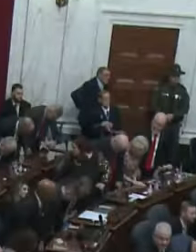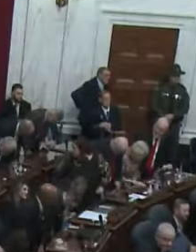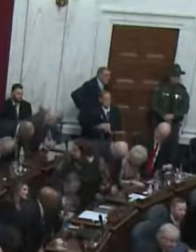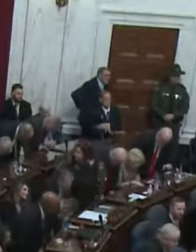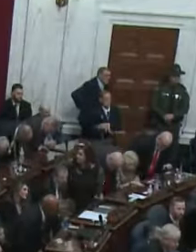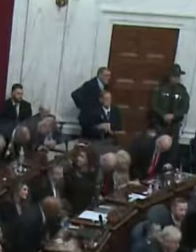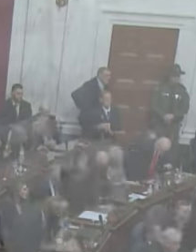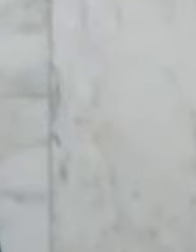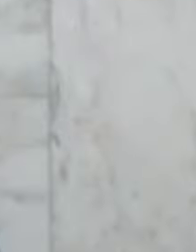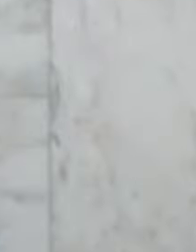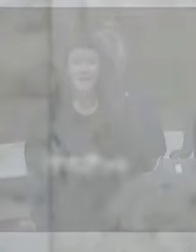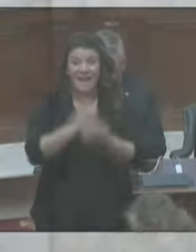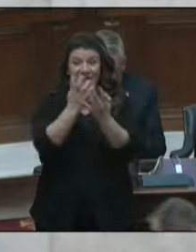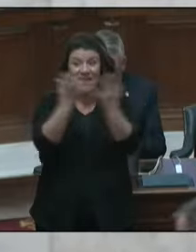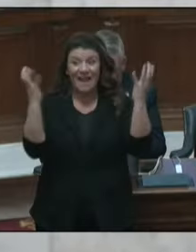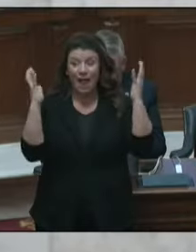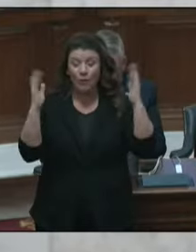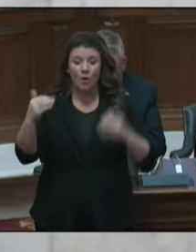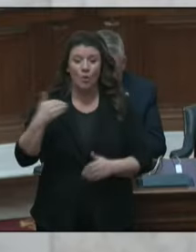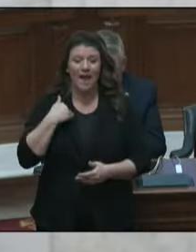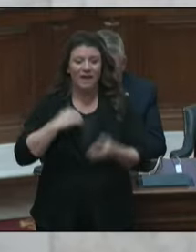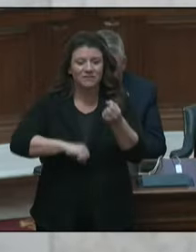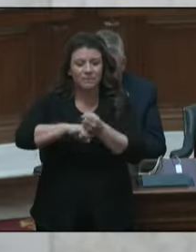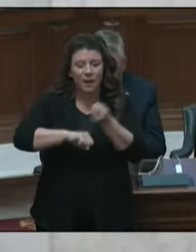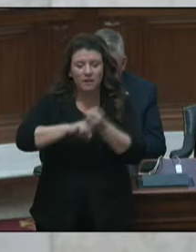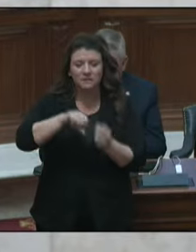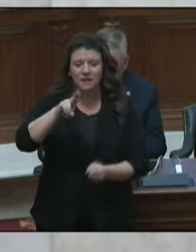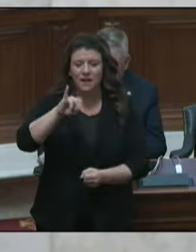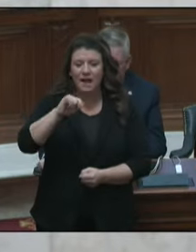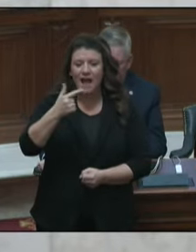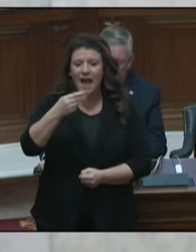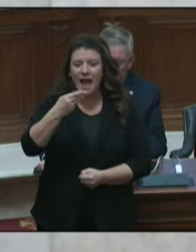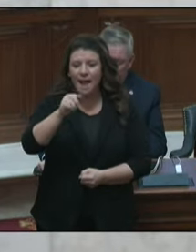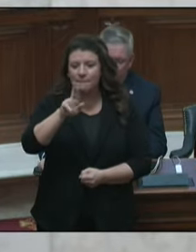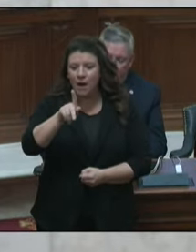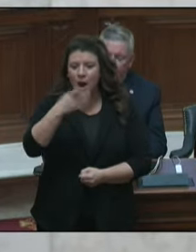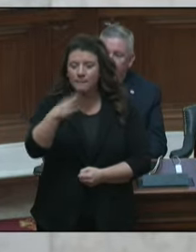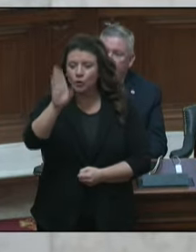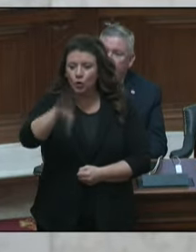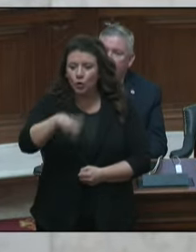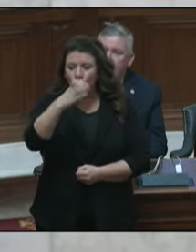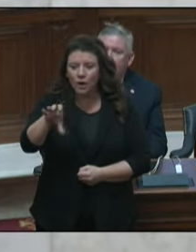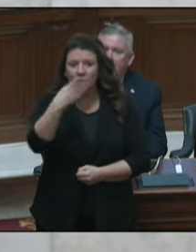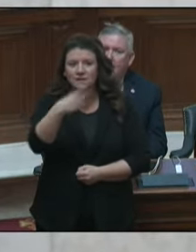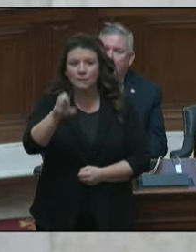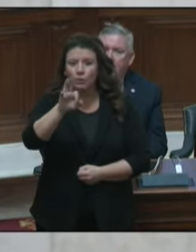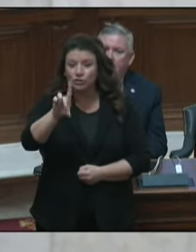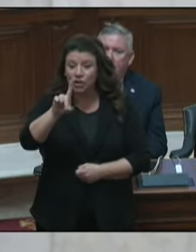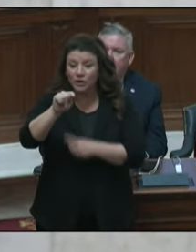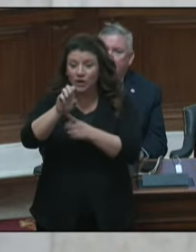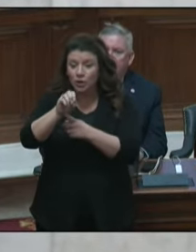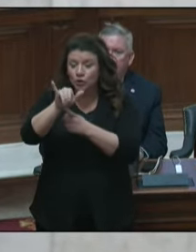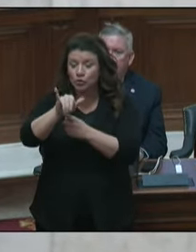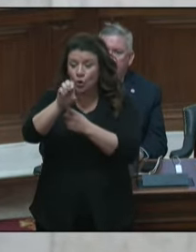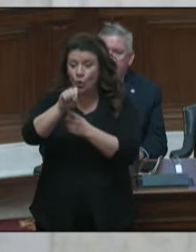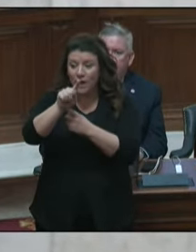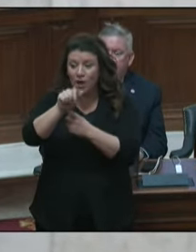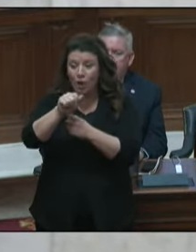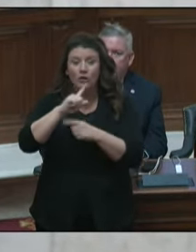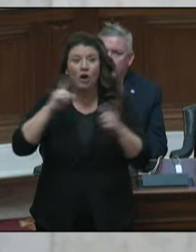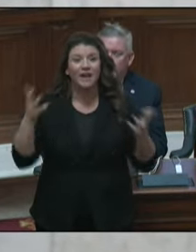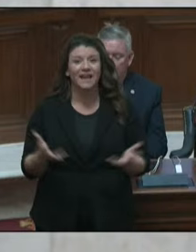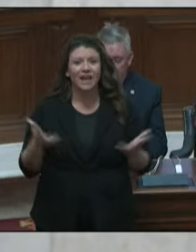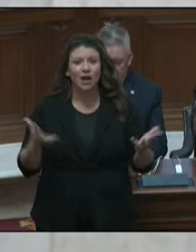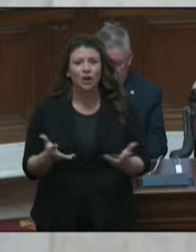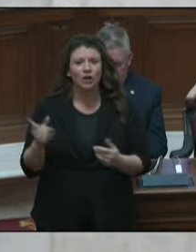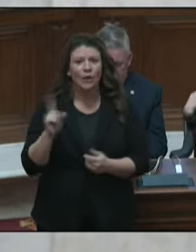In the gallery, we have sponsors. Highmark, Blue Cross Blue Shield, and Toyota are with us and everything tonight. Are y'all